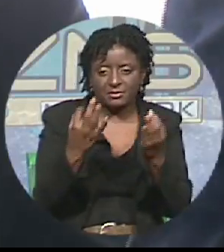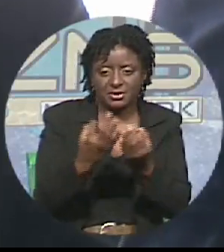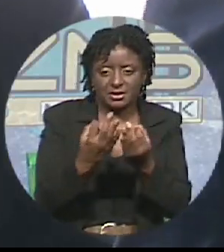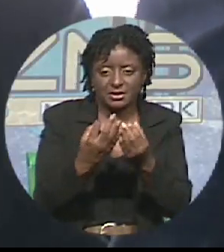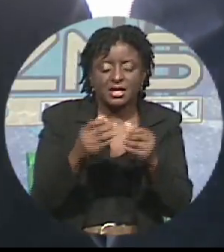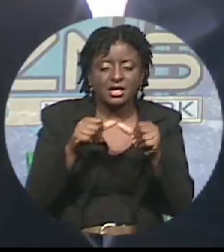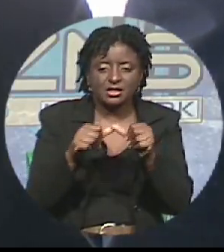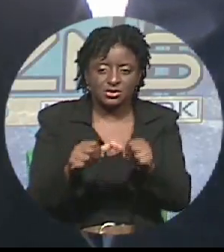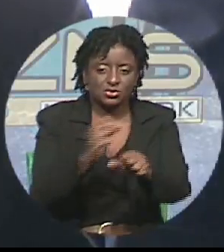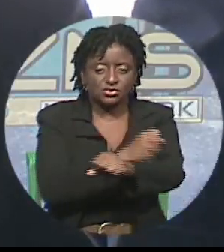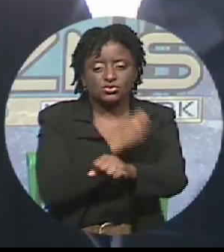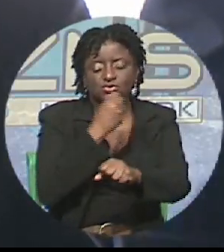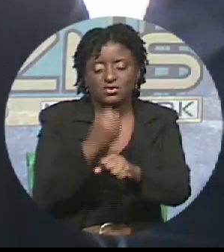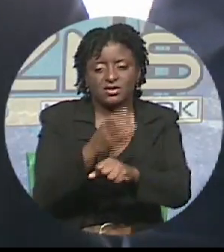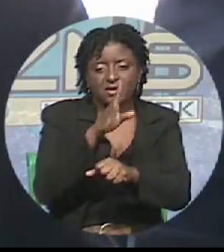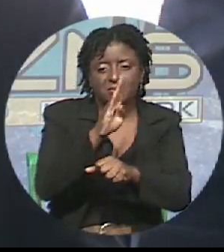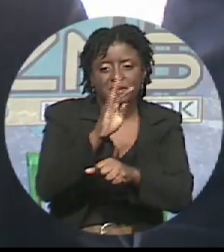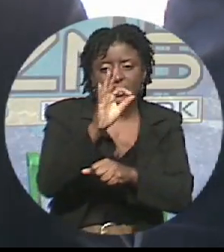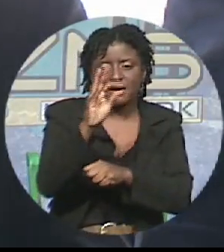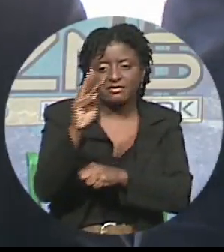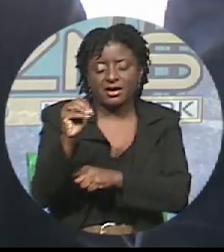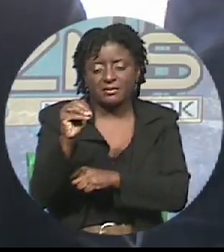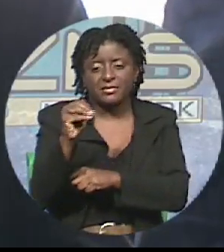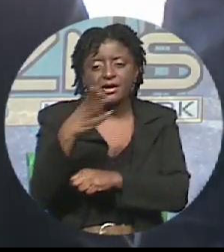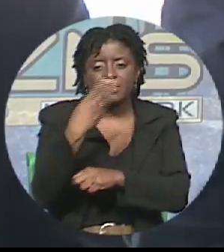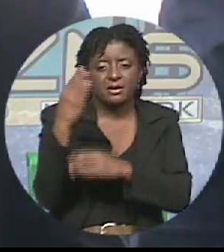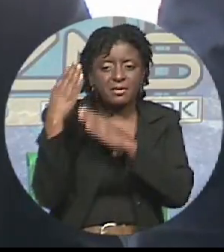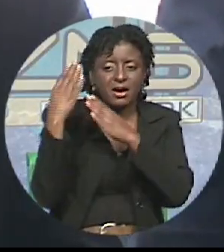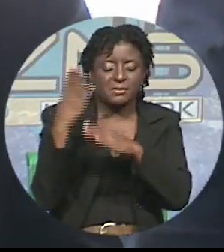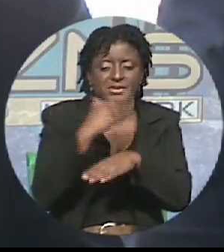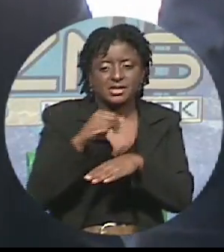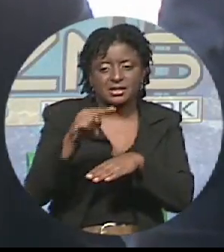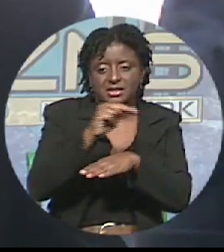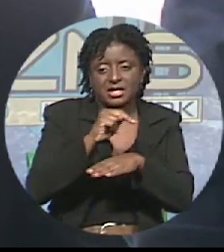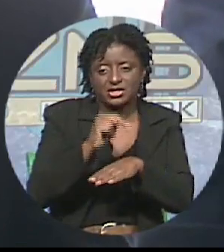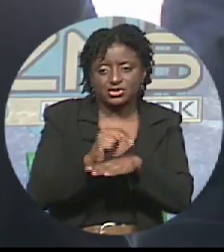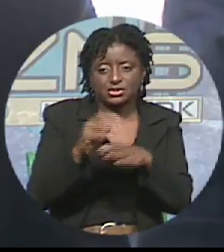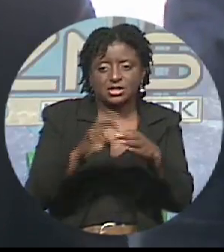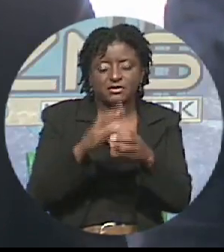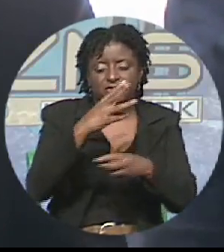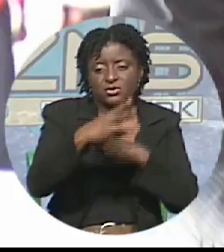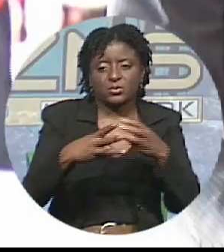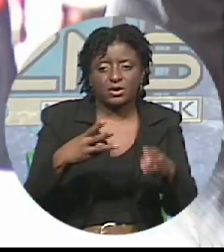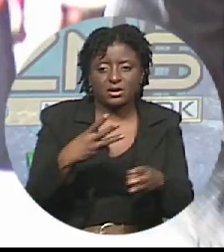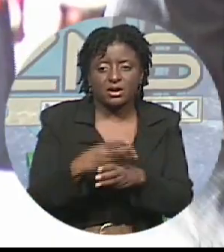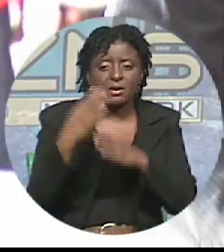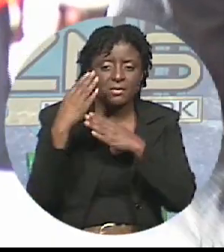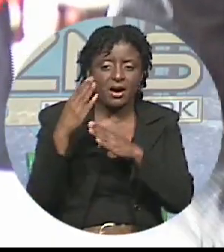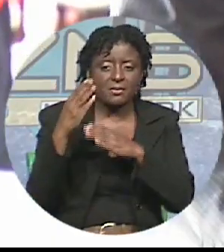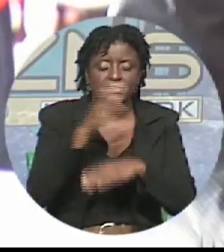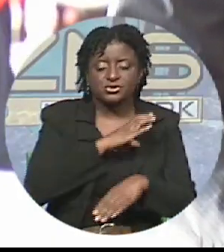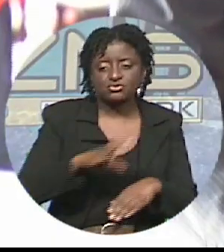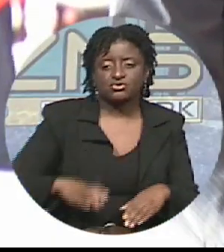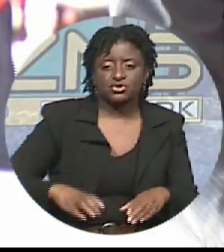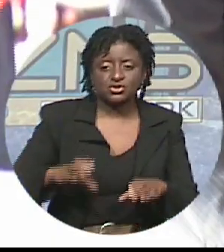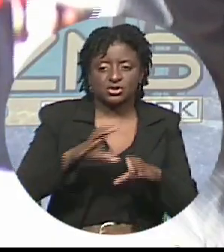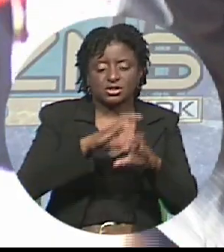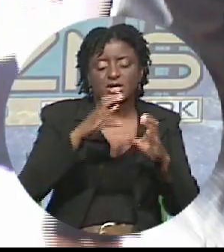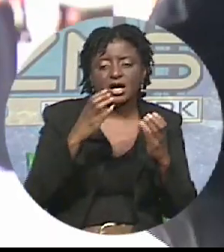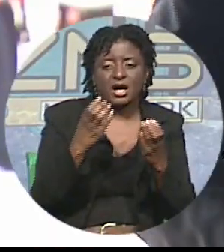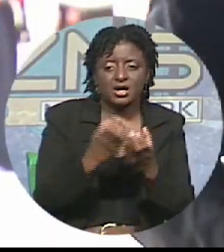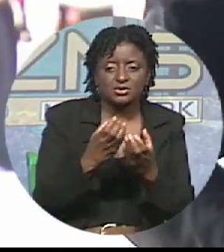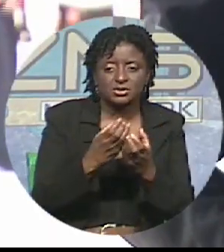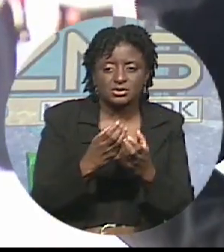to strengthen even the Bahamas and the nations of the world. The Bahamas Christian Council President's remarks were preceded by prayers